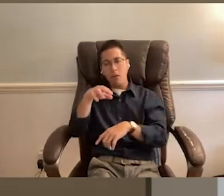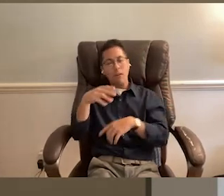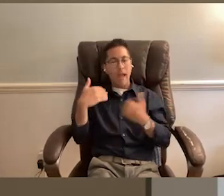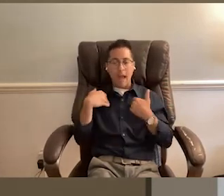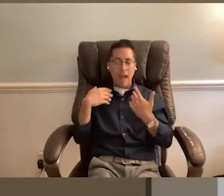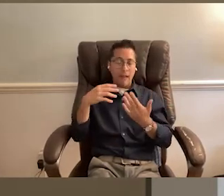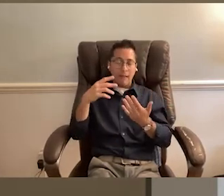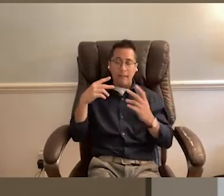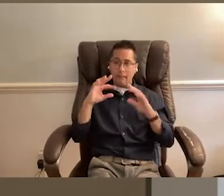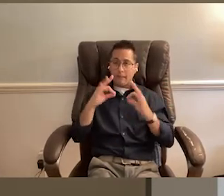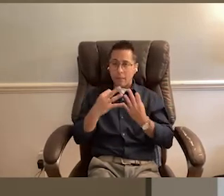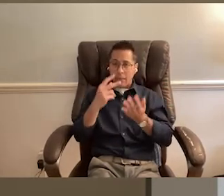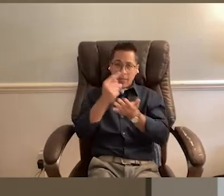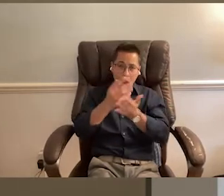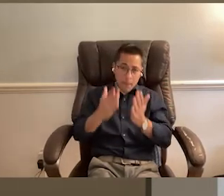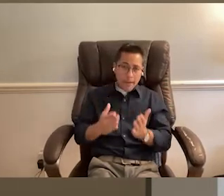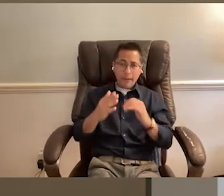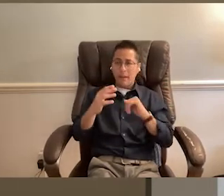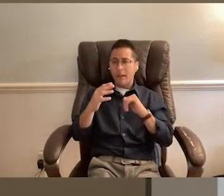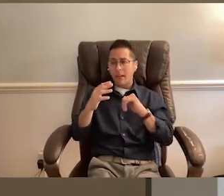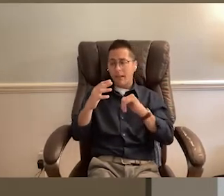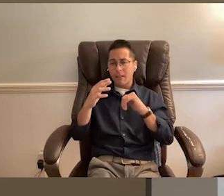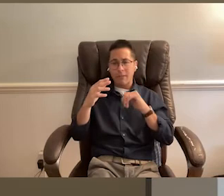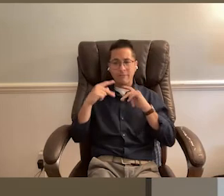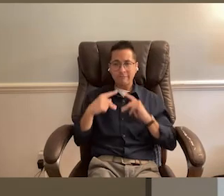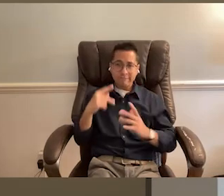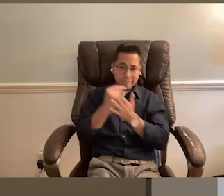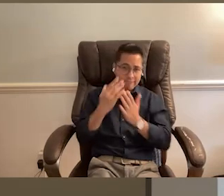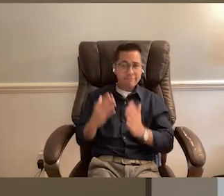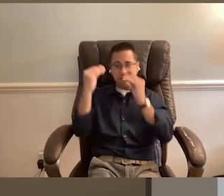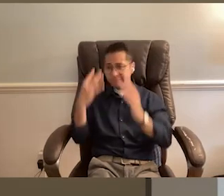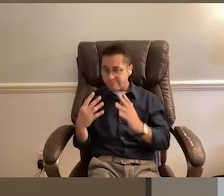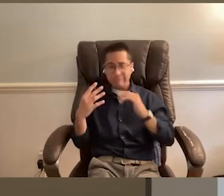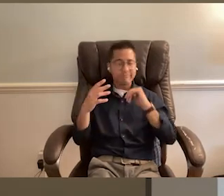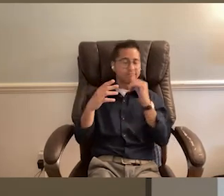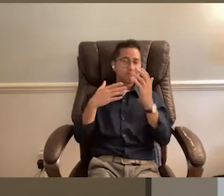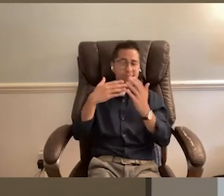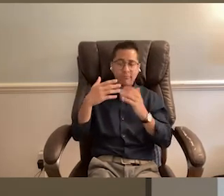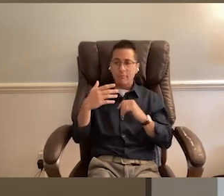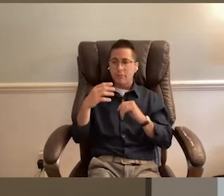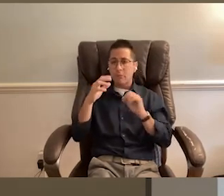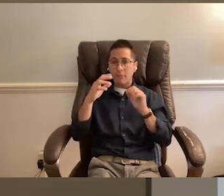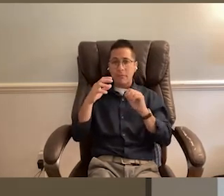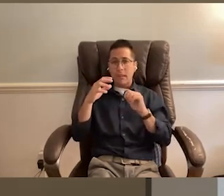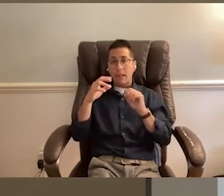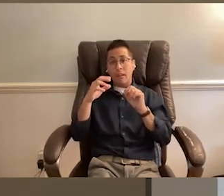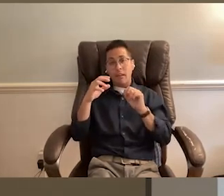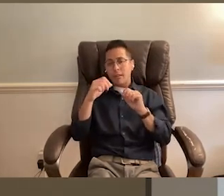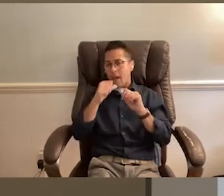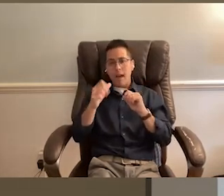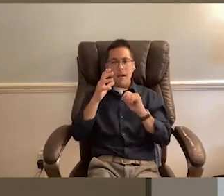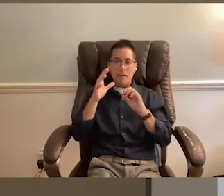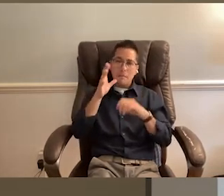evaluation. You can get these for free through your school, or you can get them for free through vocational rehabilitation, or